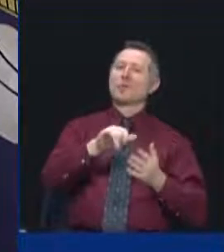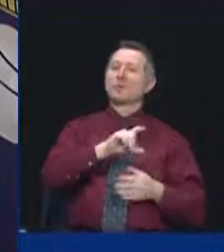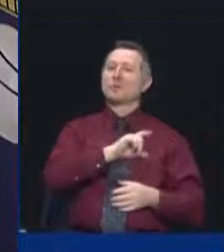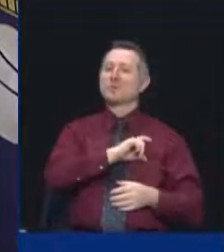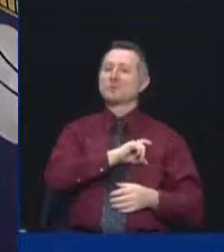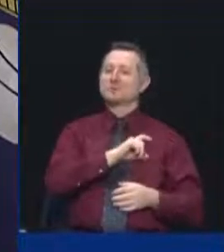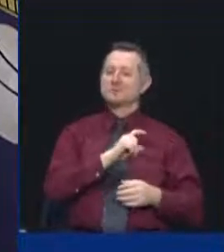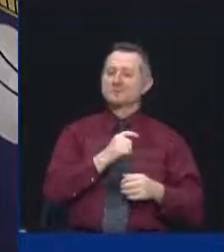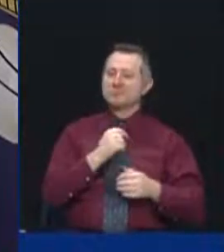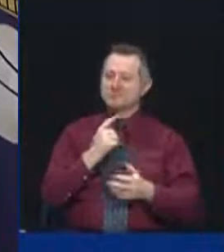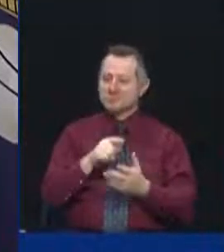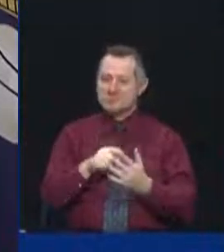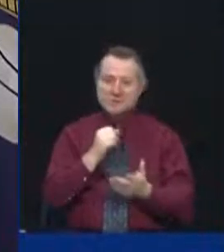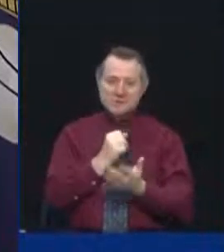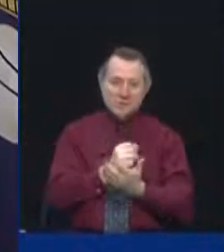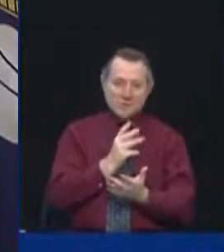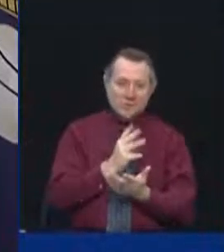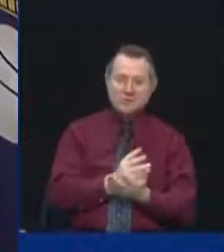to the homeless